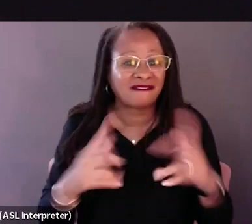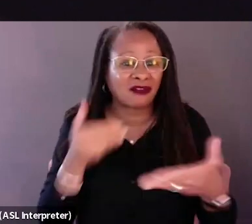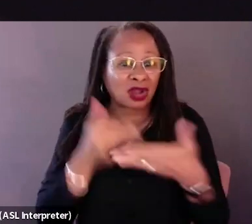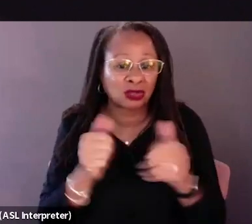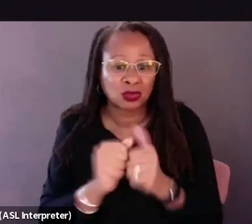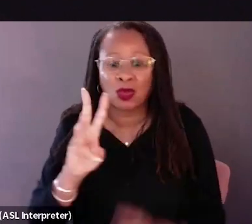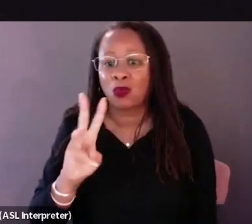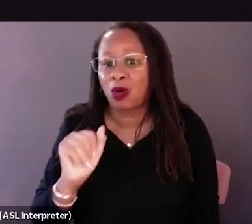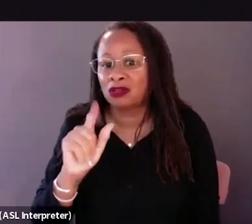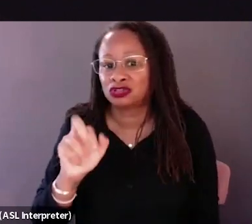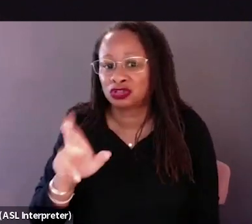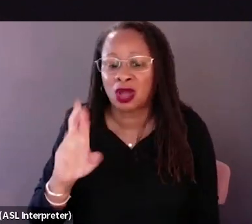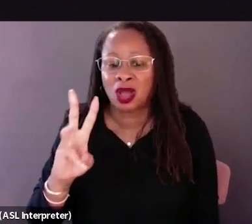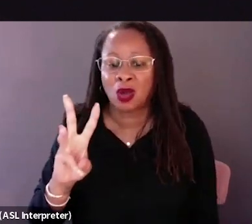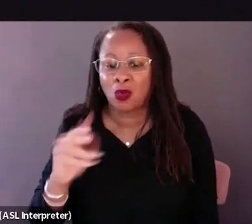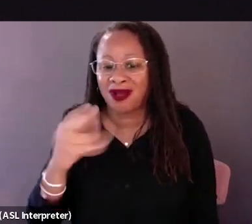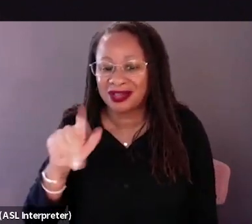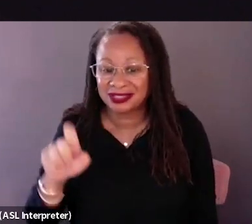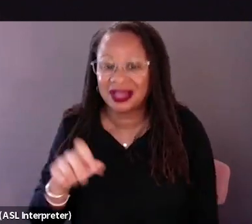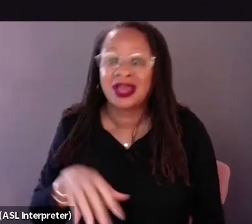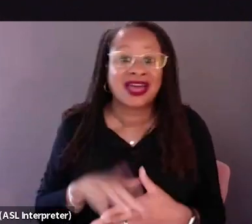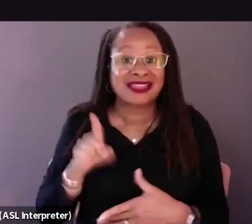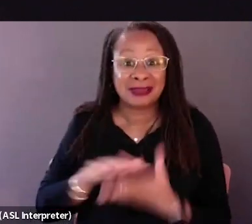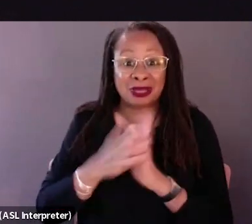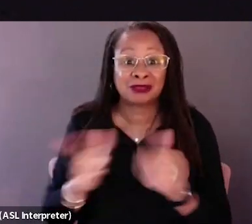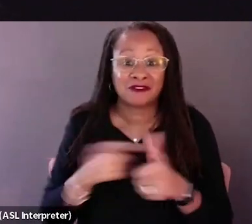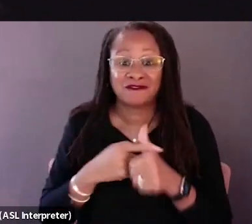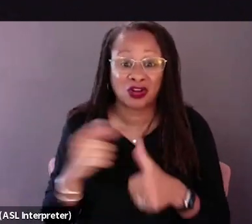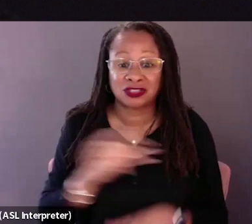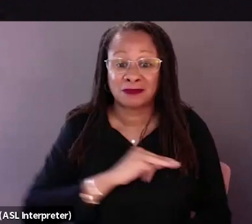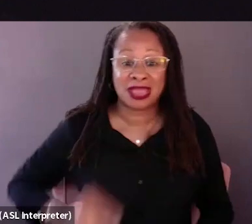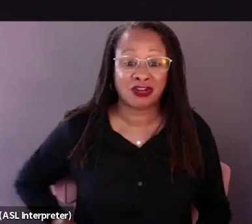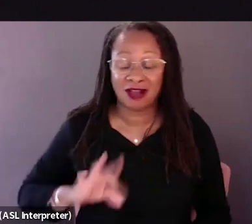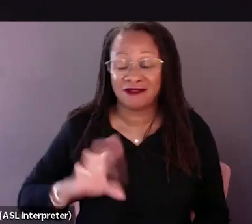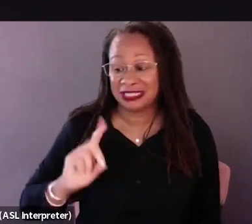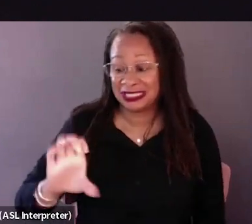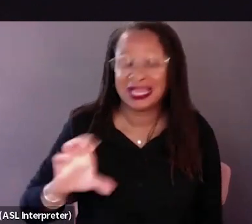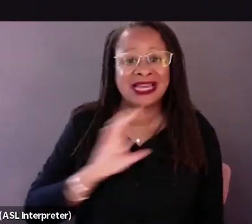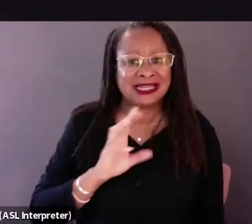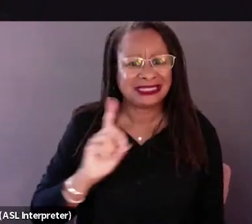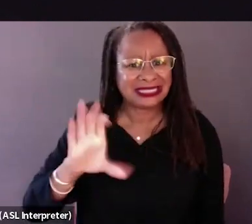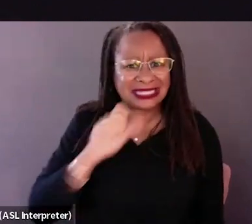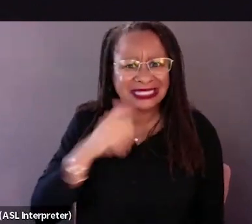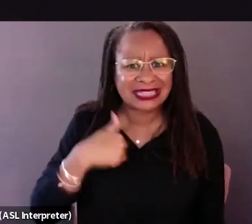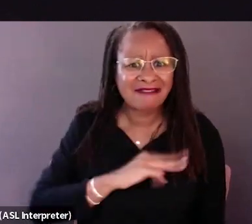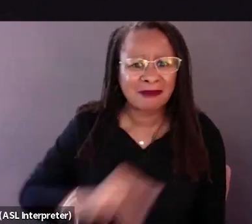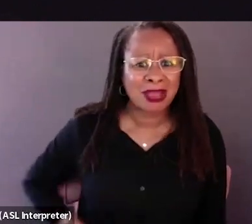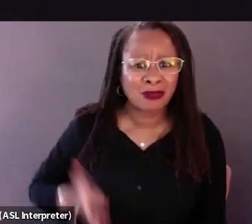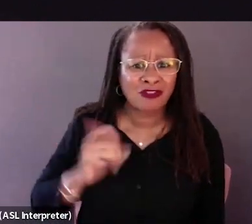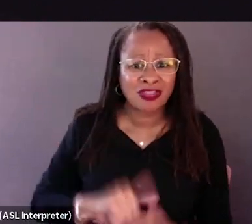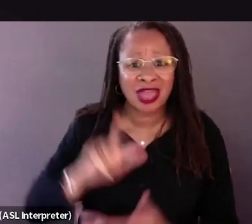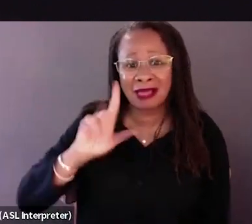Walter White, that LBJ makes him the first mayor of DC? DC had no mayor. You know, that was something LBJ did. He made the